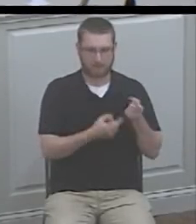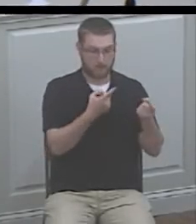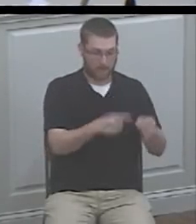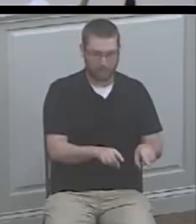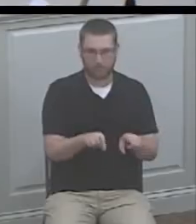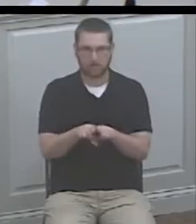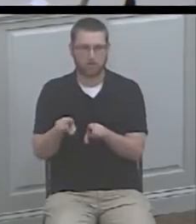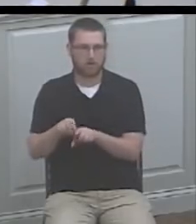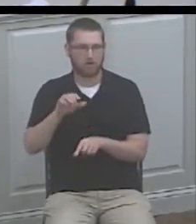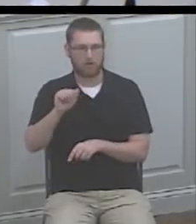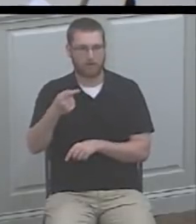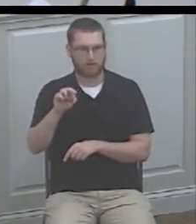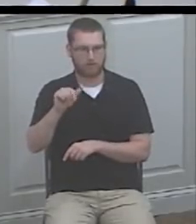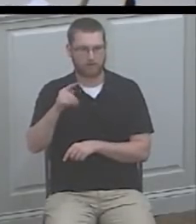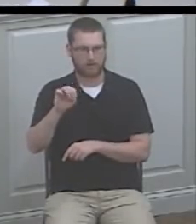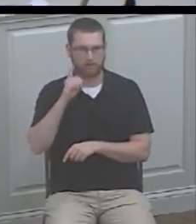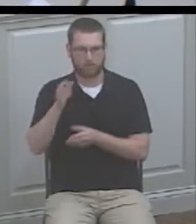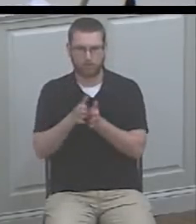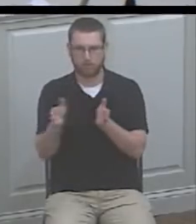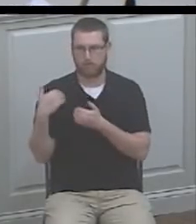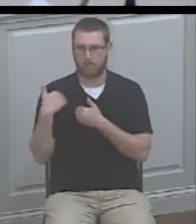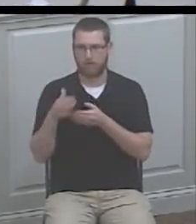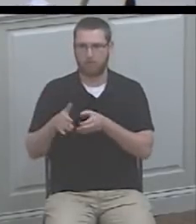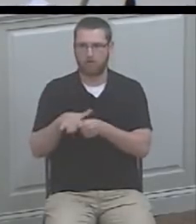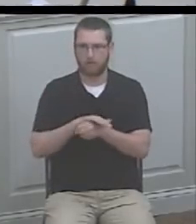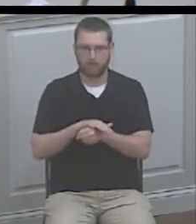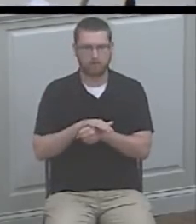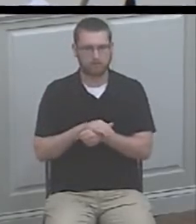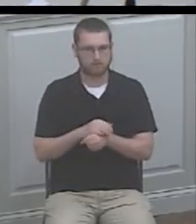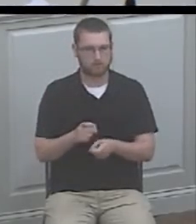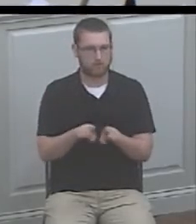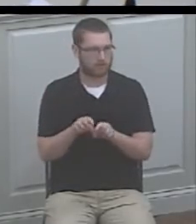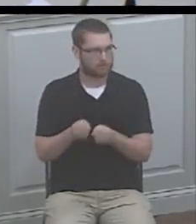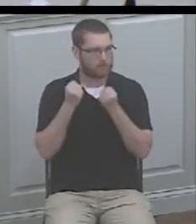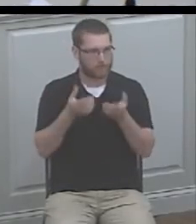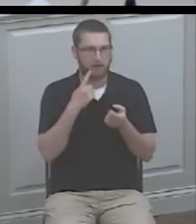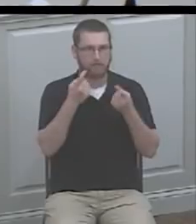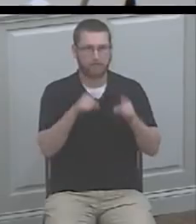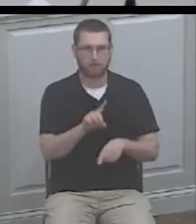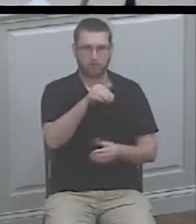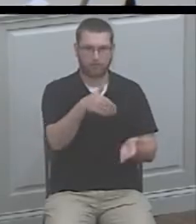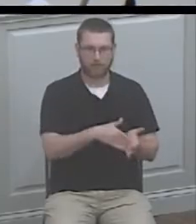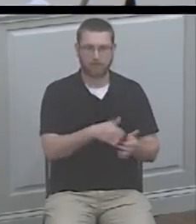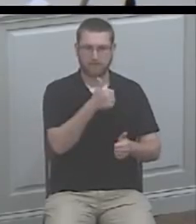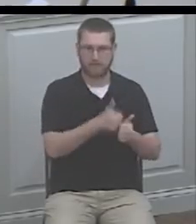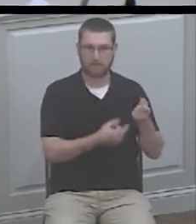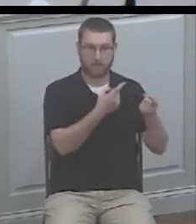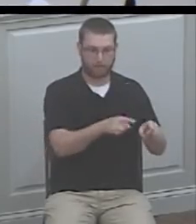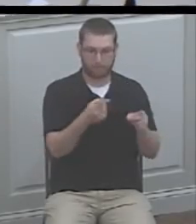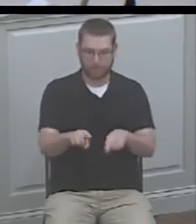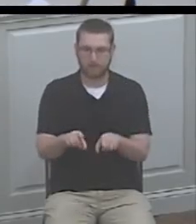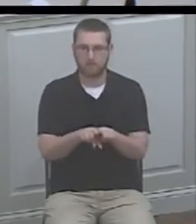for general liability coverage, as well as for multiple events, $1,000 per occurrence or